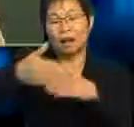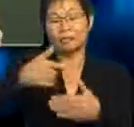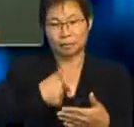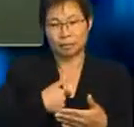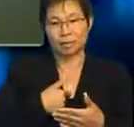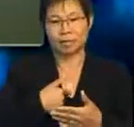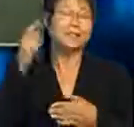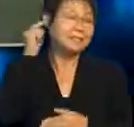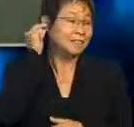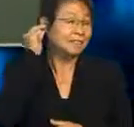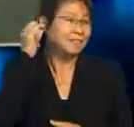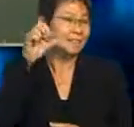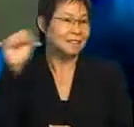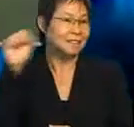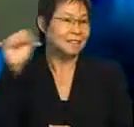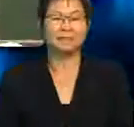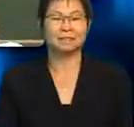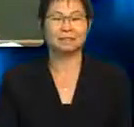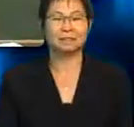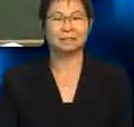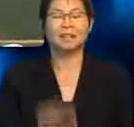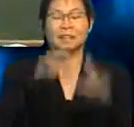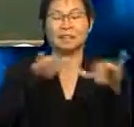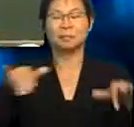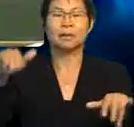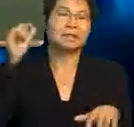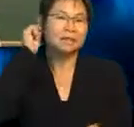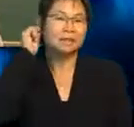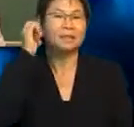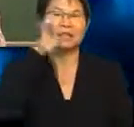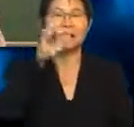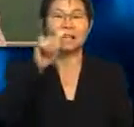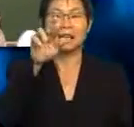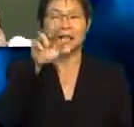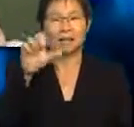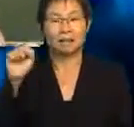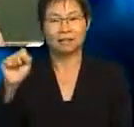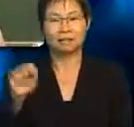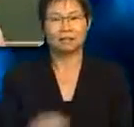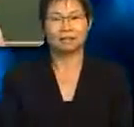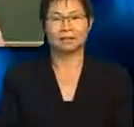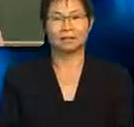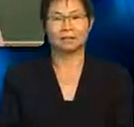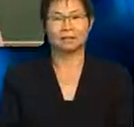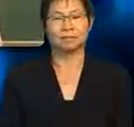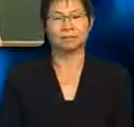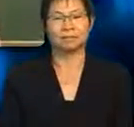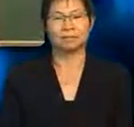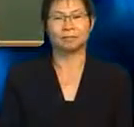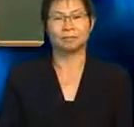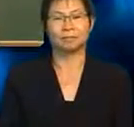Okay, say after me, ears. Yes. Spell ears.